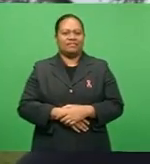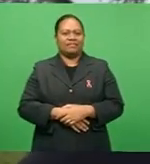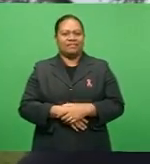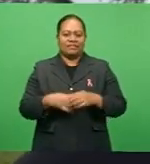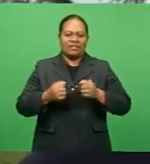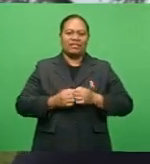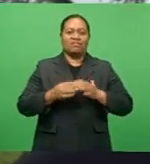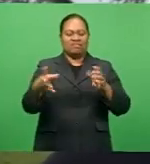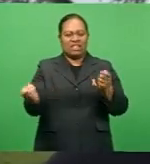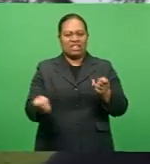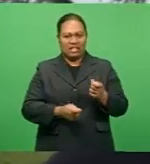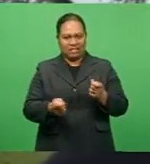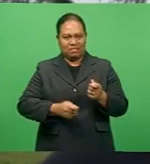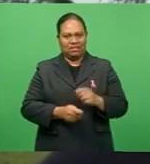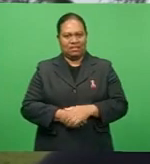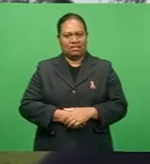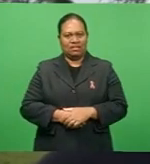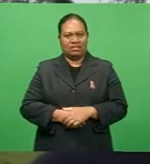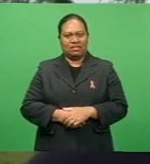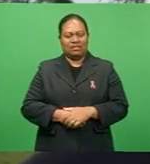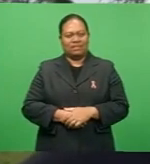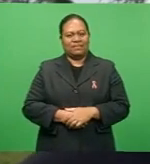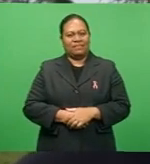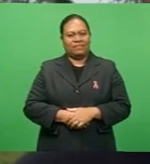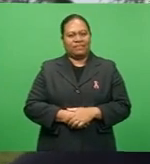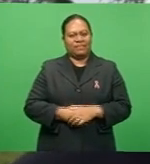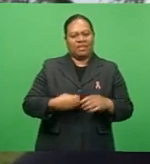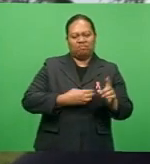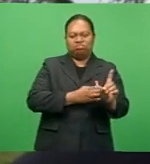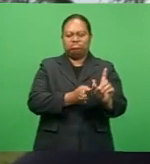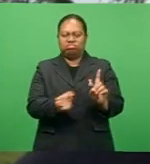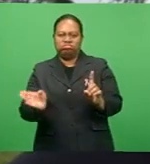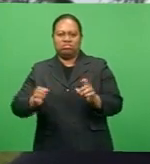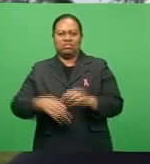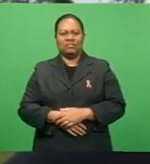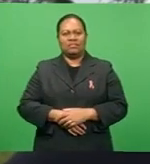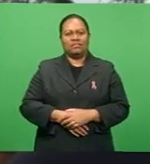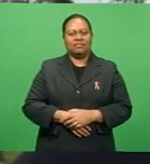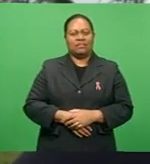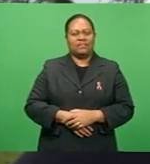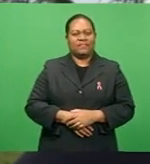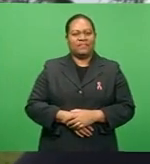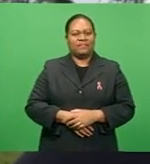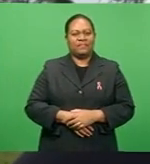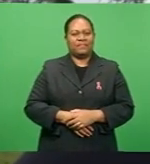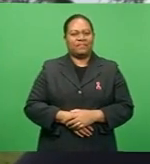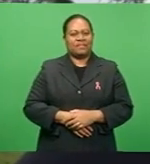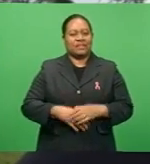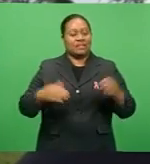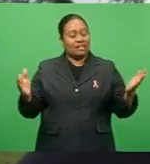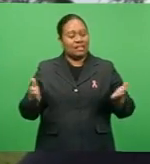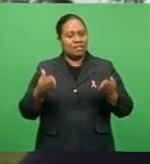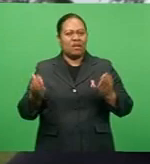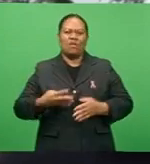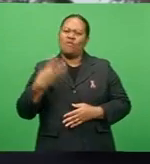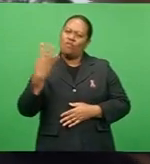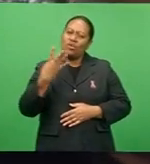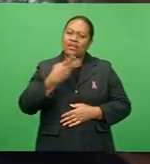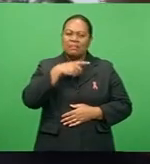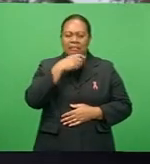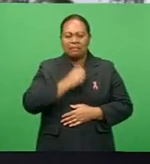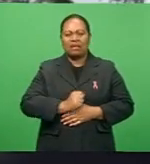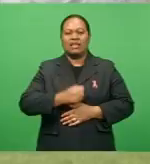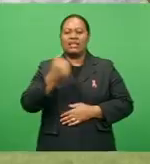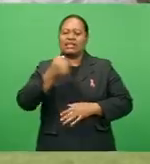Tailevo needed the 4 points to confirm its place in the Skipper Cup next season, and the win has guaranteed their survival. Yeah,